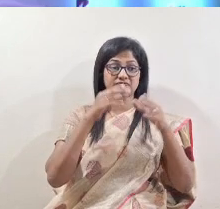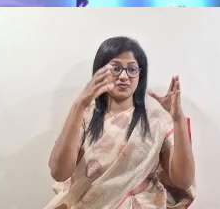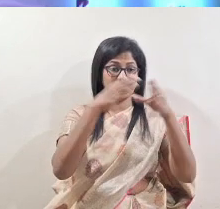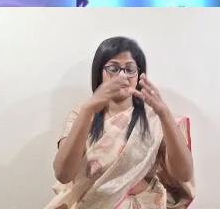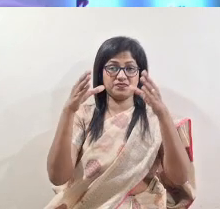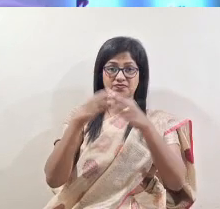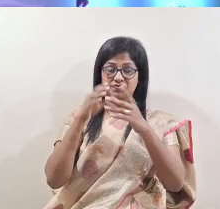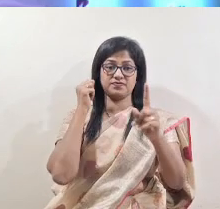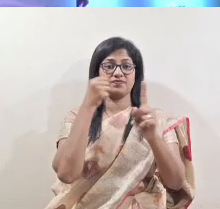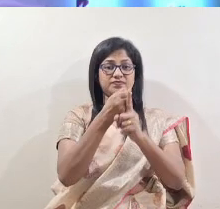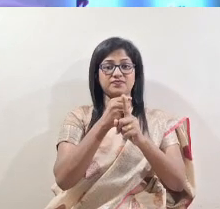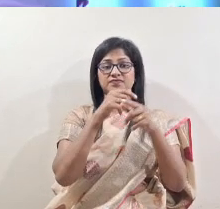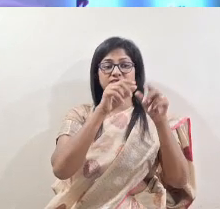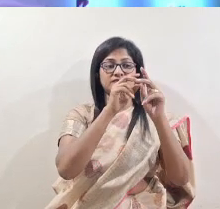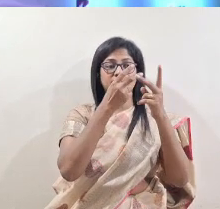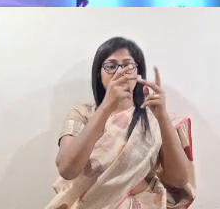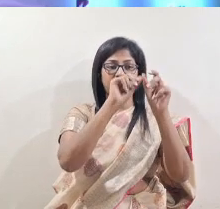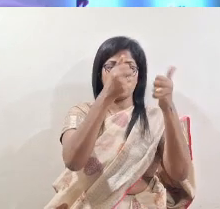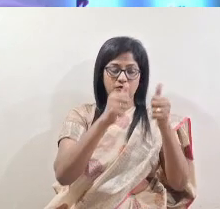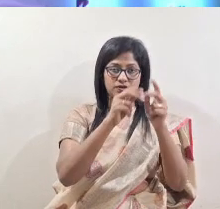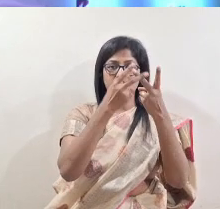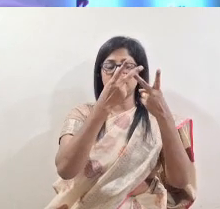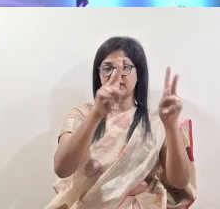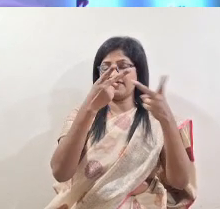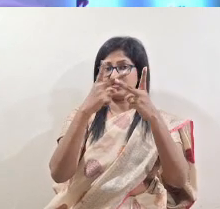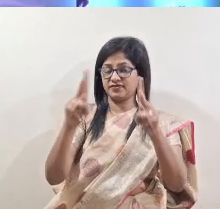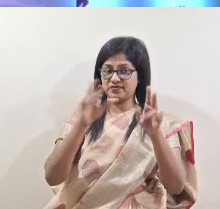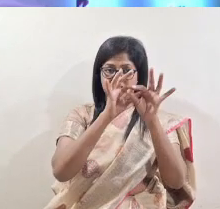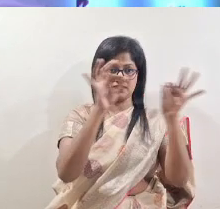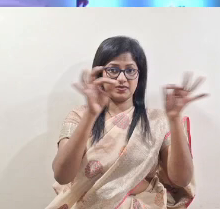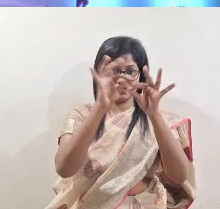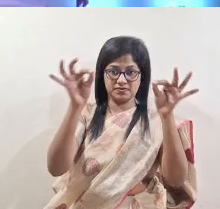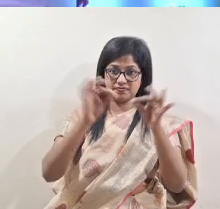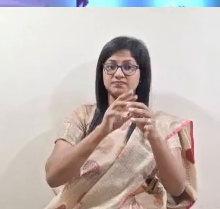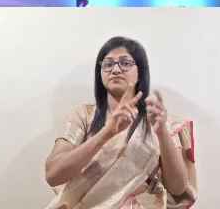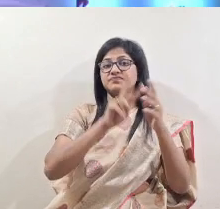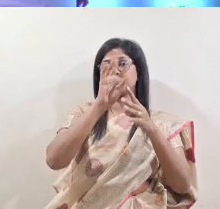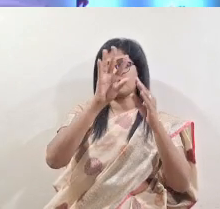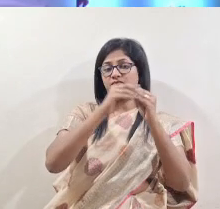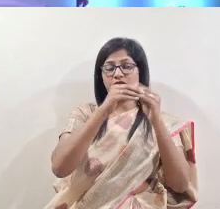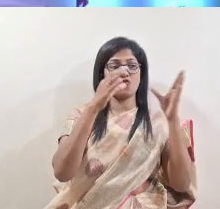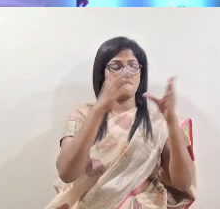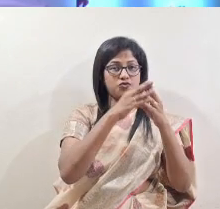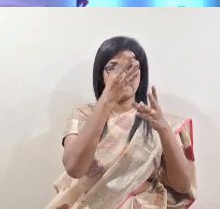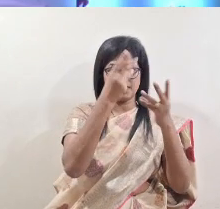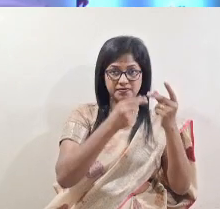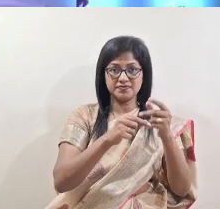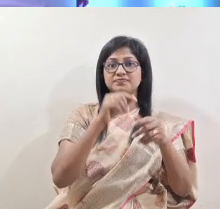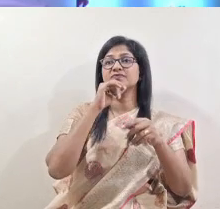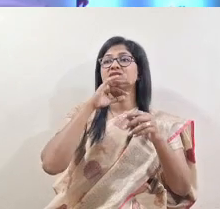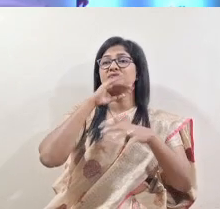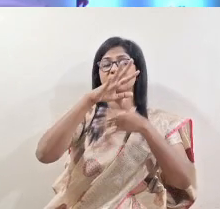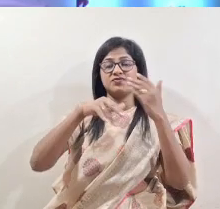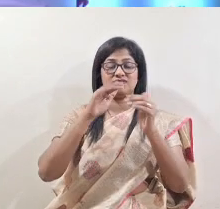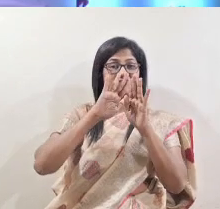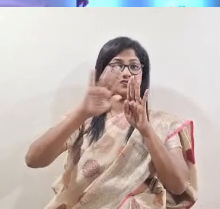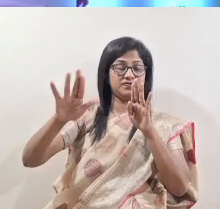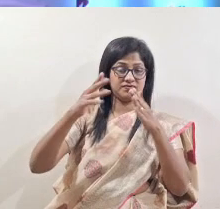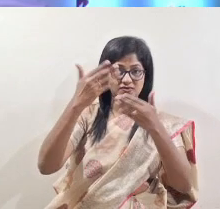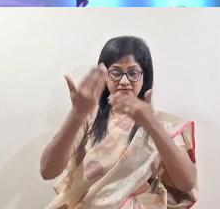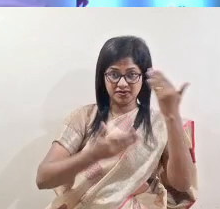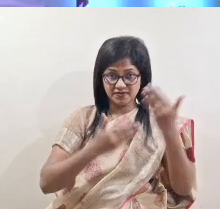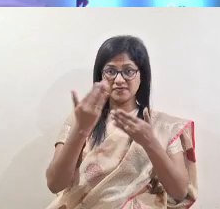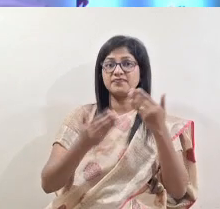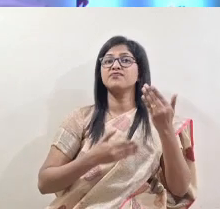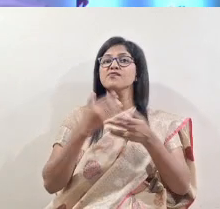look at the effect of groups, so we tried different model specifications considering different variables like the effect of groups, collision avoidance